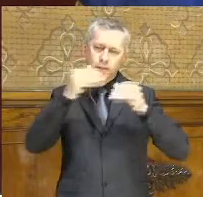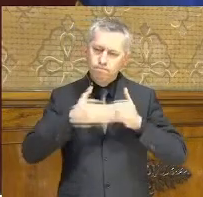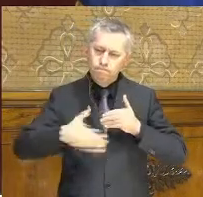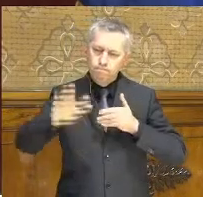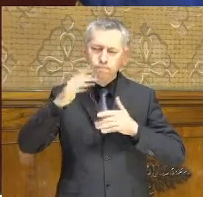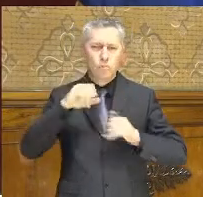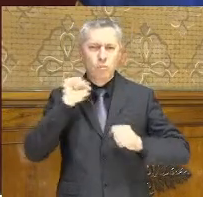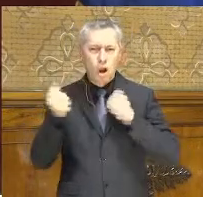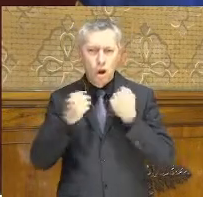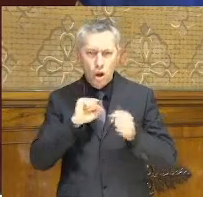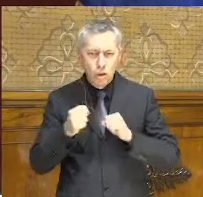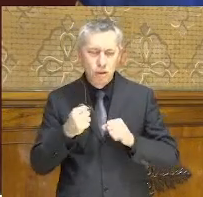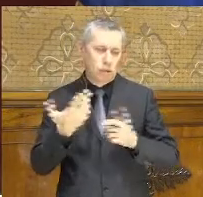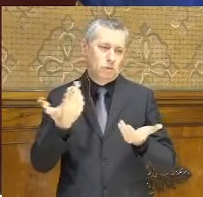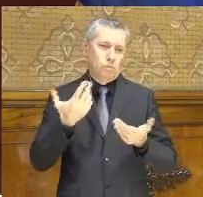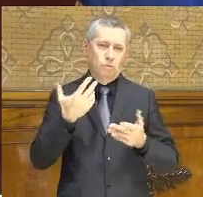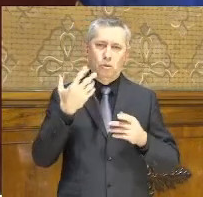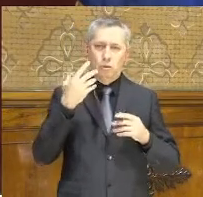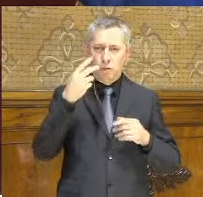States even today.